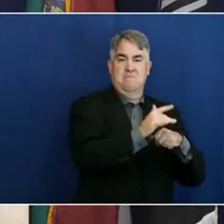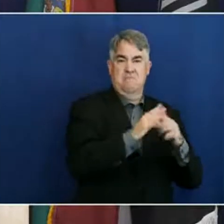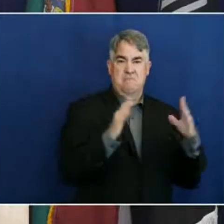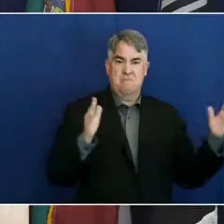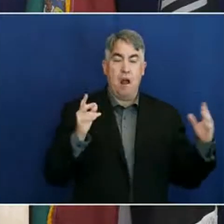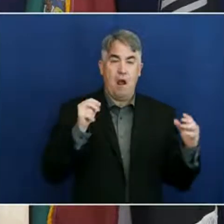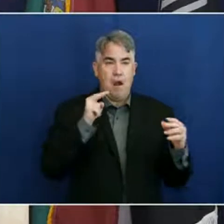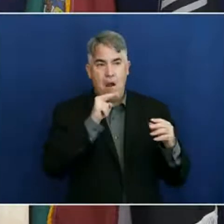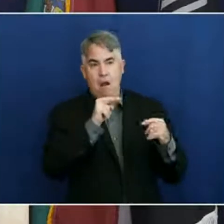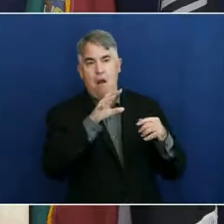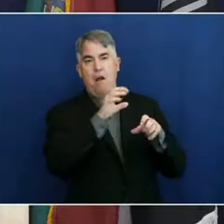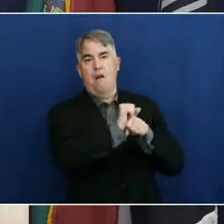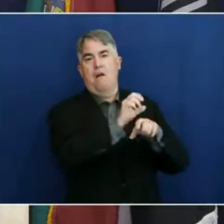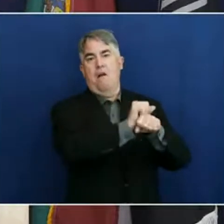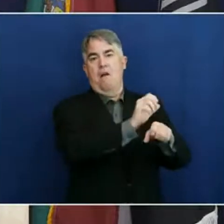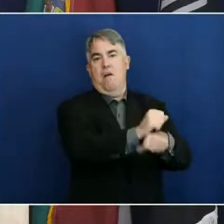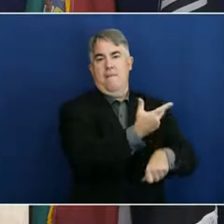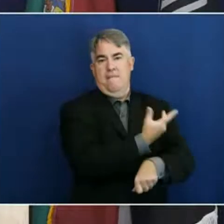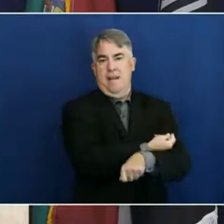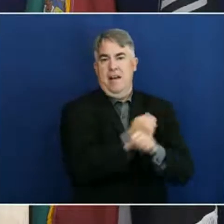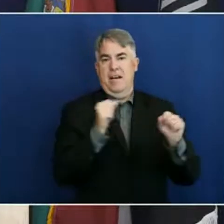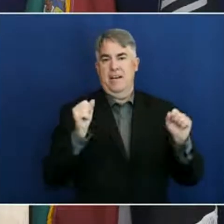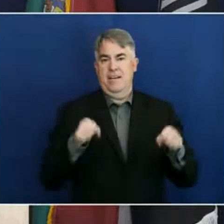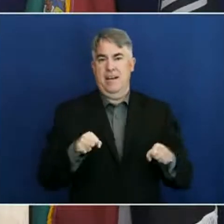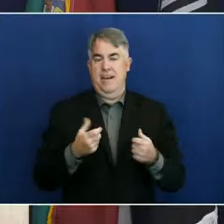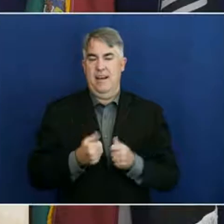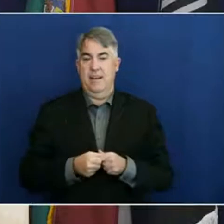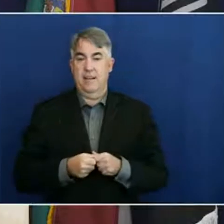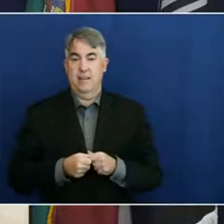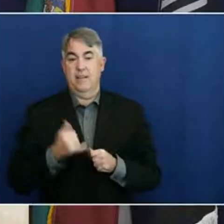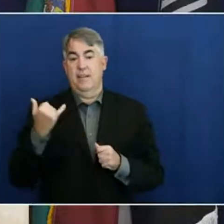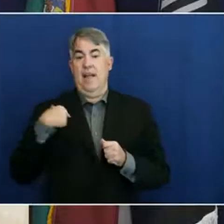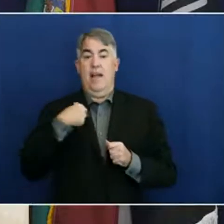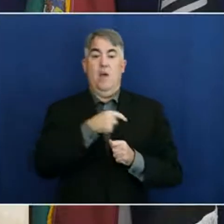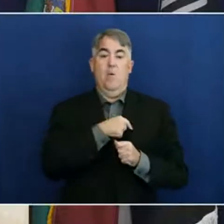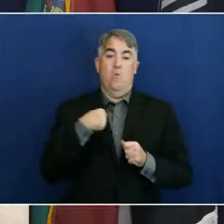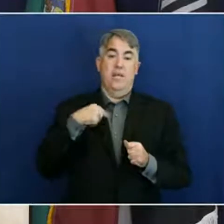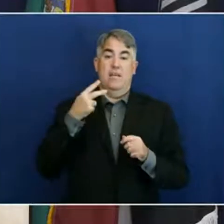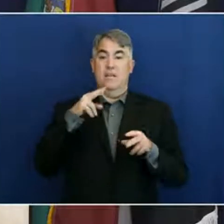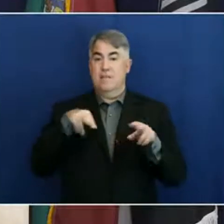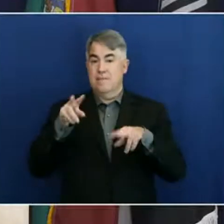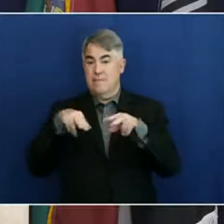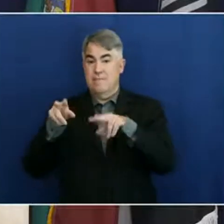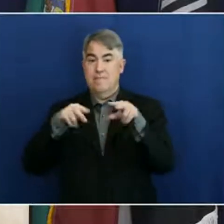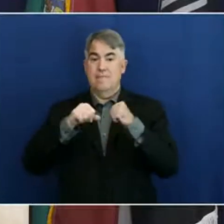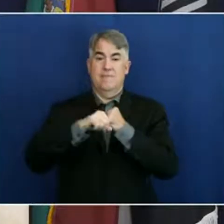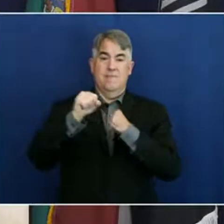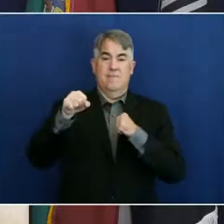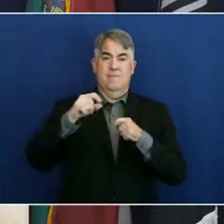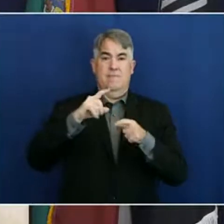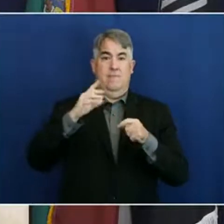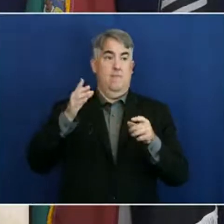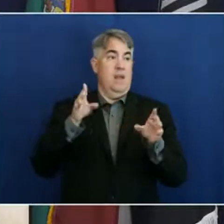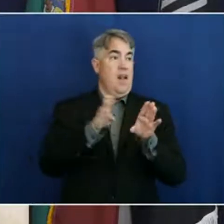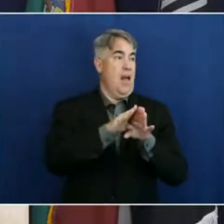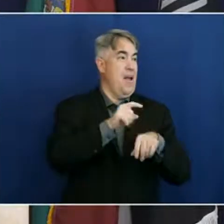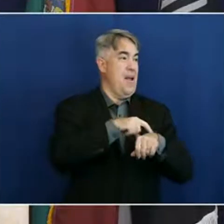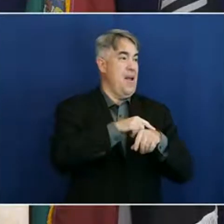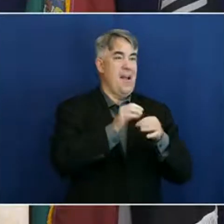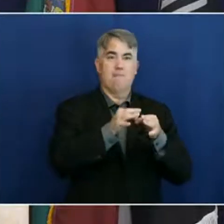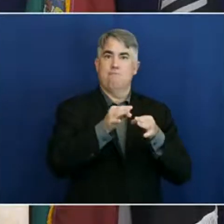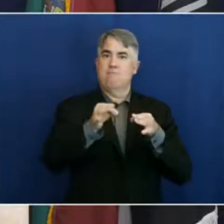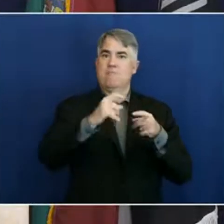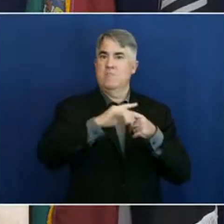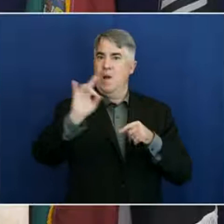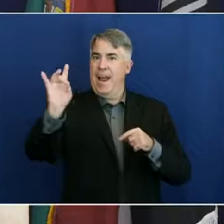We're also shifting several of our sites to go until 8 p.m. And I will share with you in the slides, it's a location in Oceanside, Chula